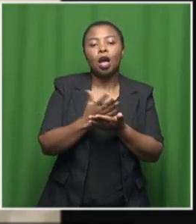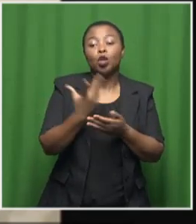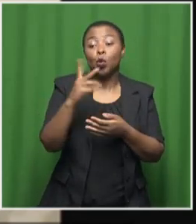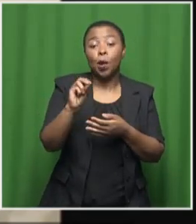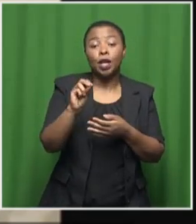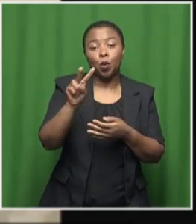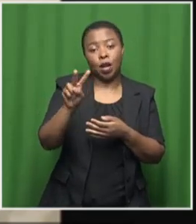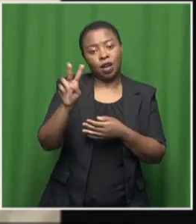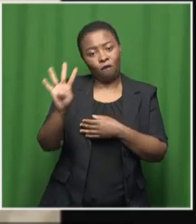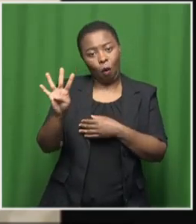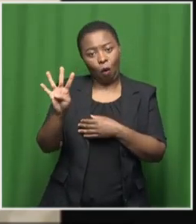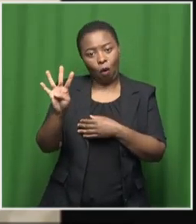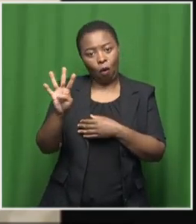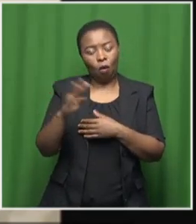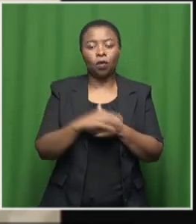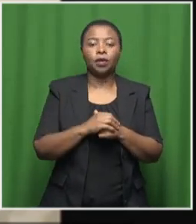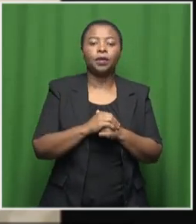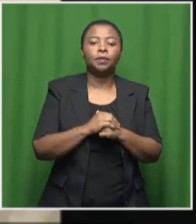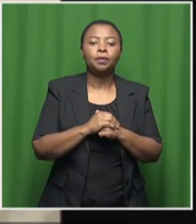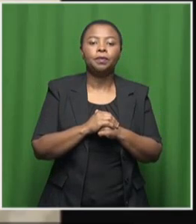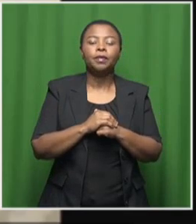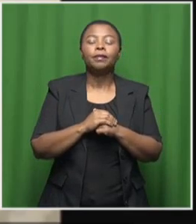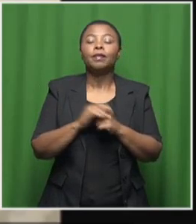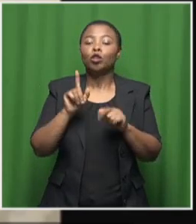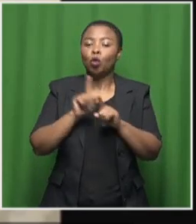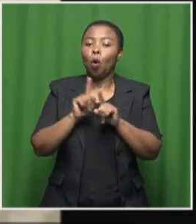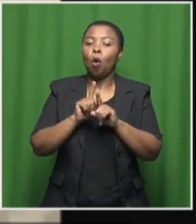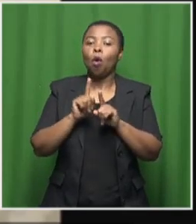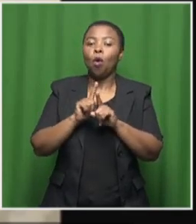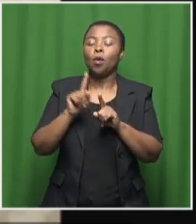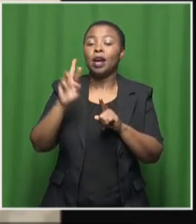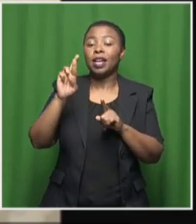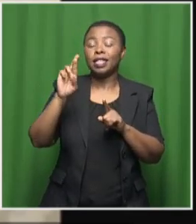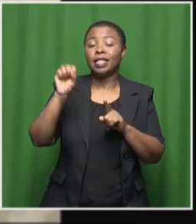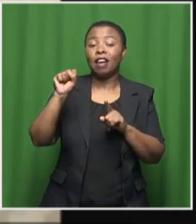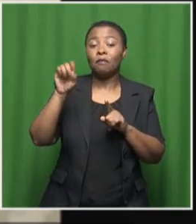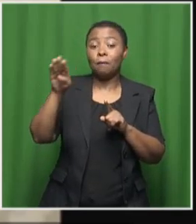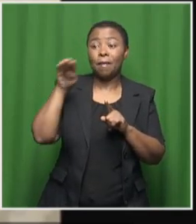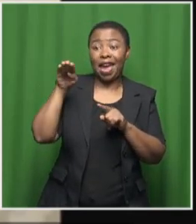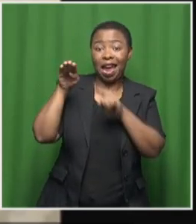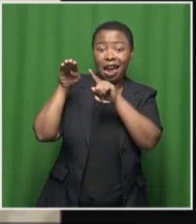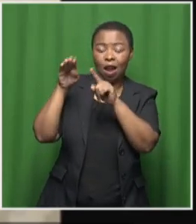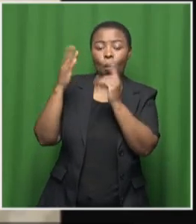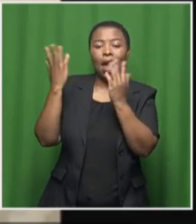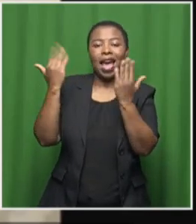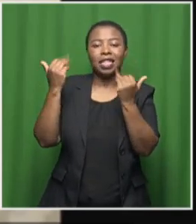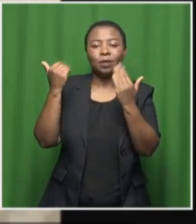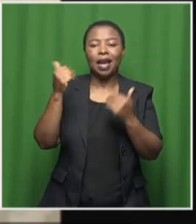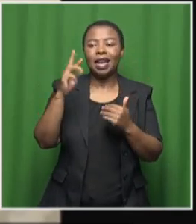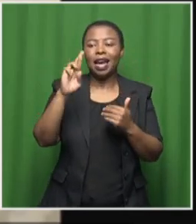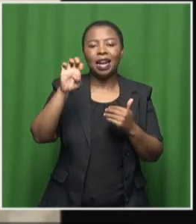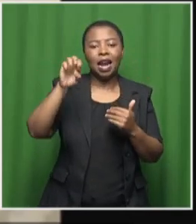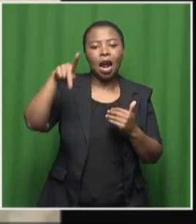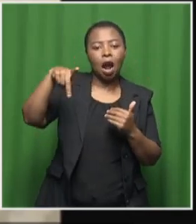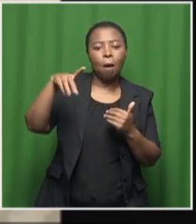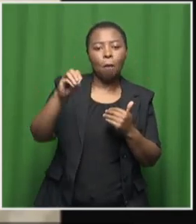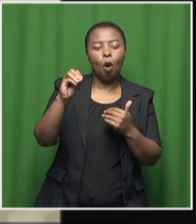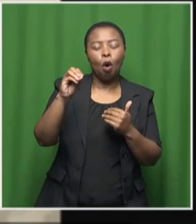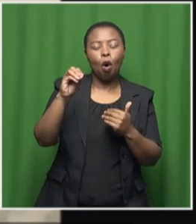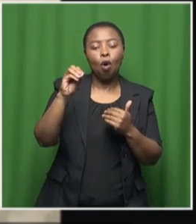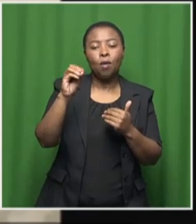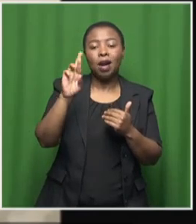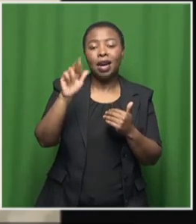2024. And then we expect the Reserve Bank to cut a repo rate from